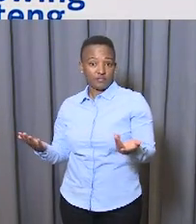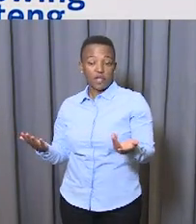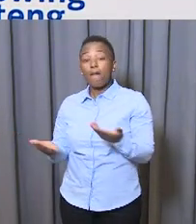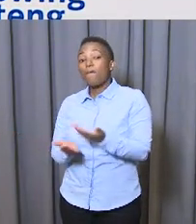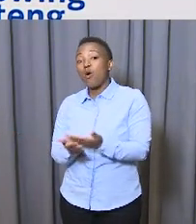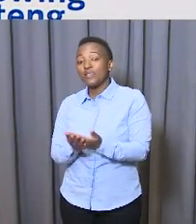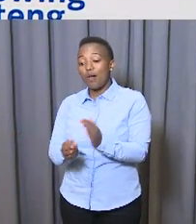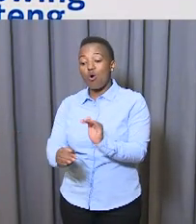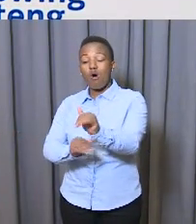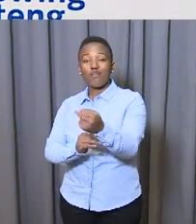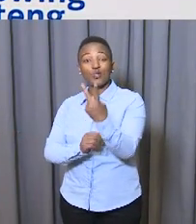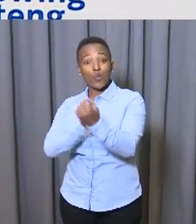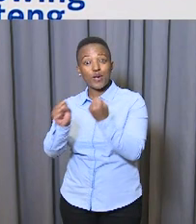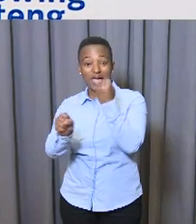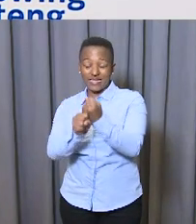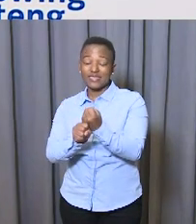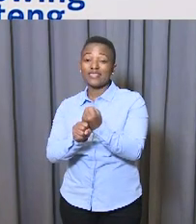2 years.